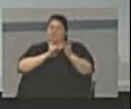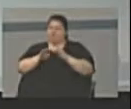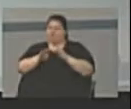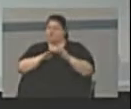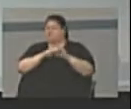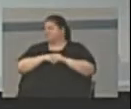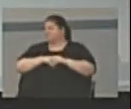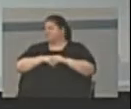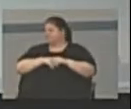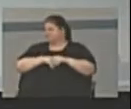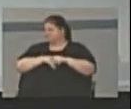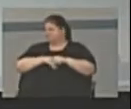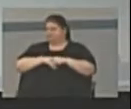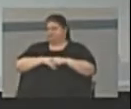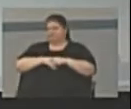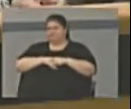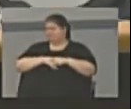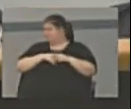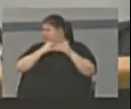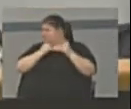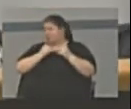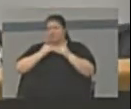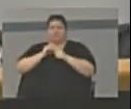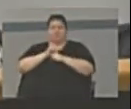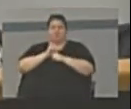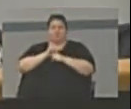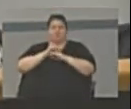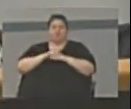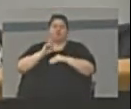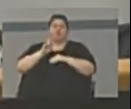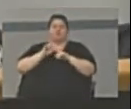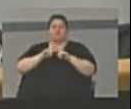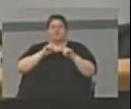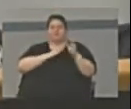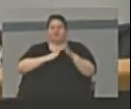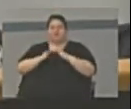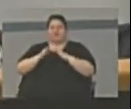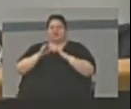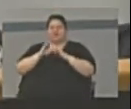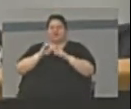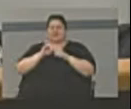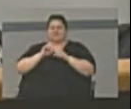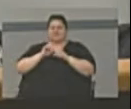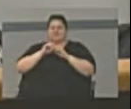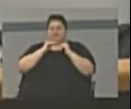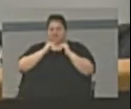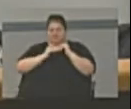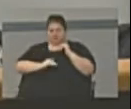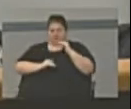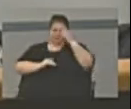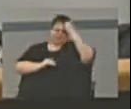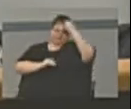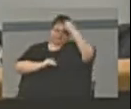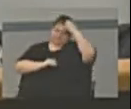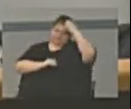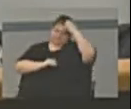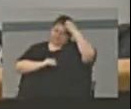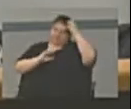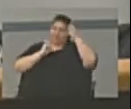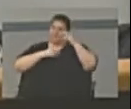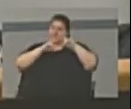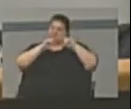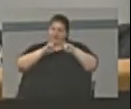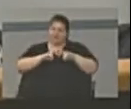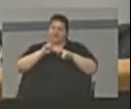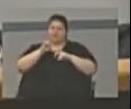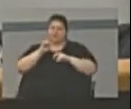So currently what we're working on in this pre-planning stage is we've developed an analysis of the 2002 plan as a starting